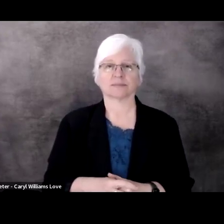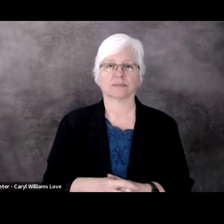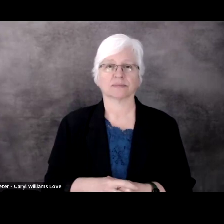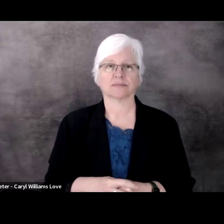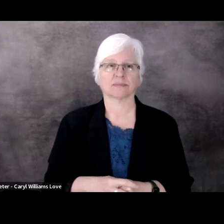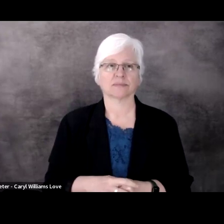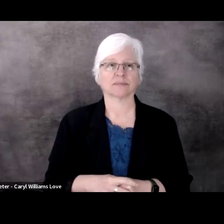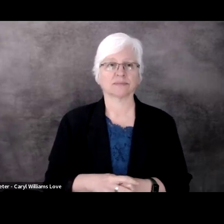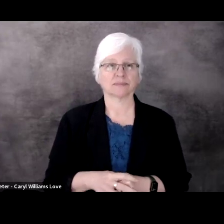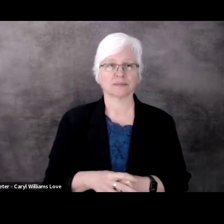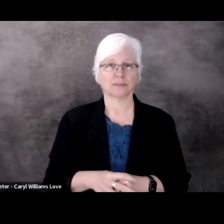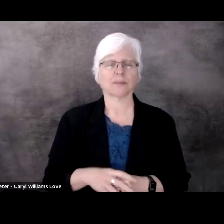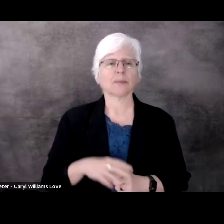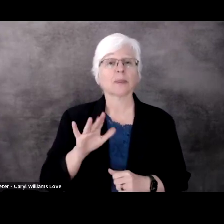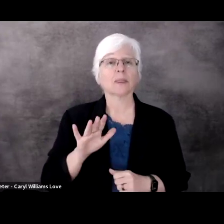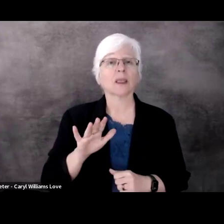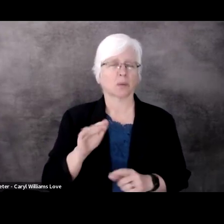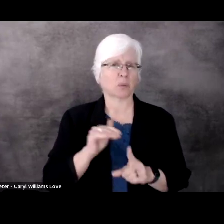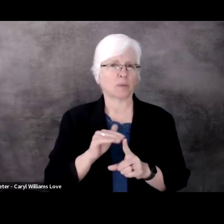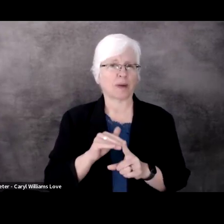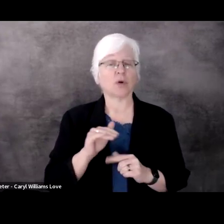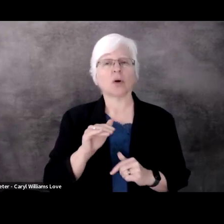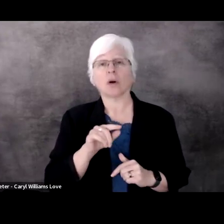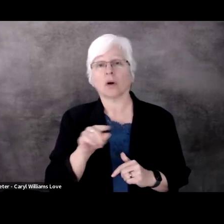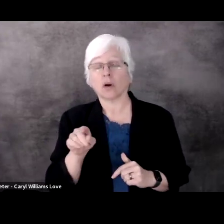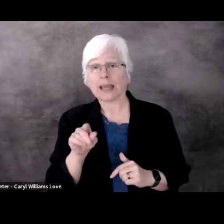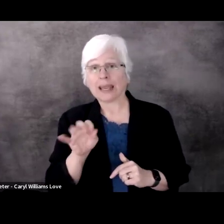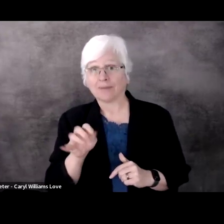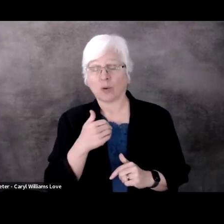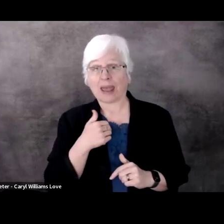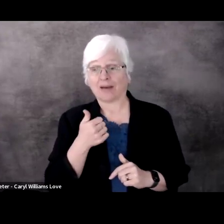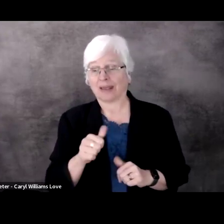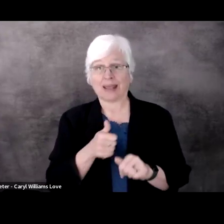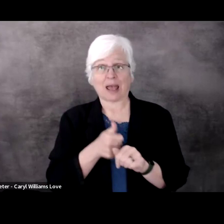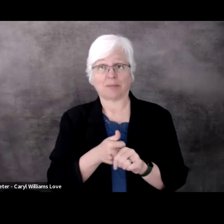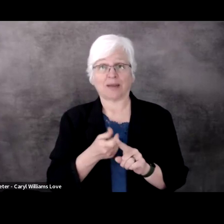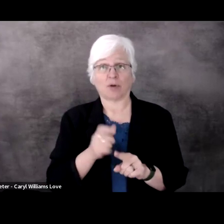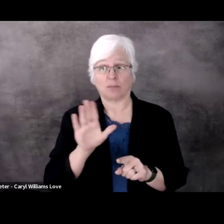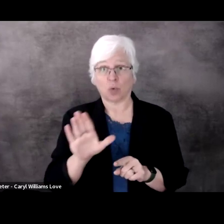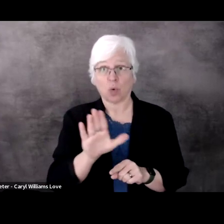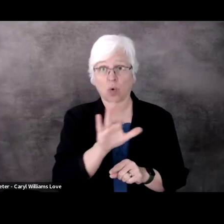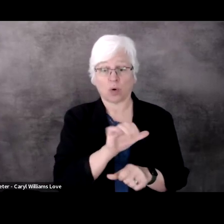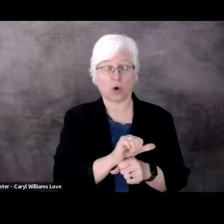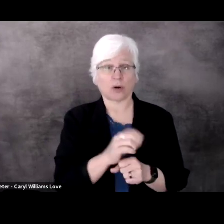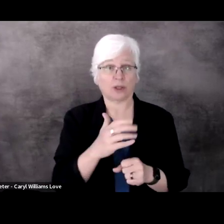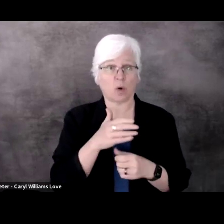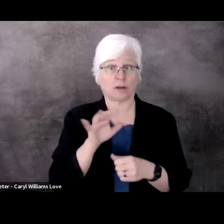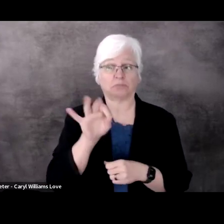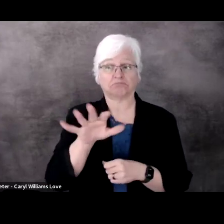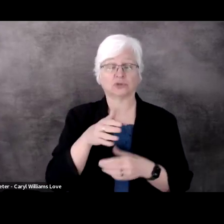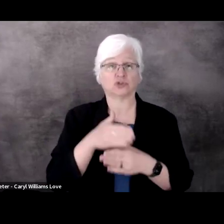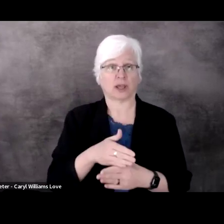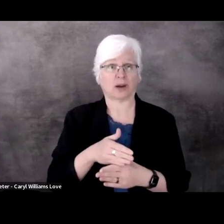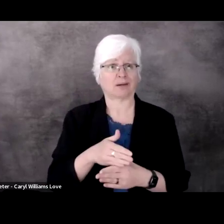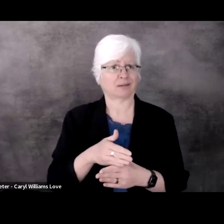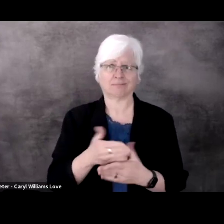Okay, and just a reminder to CRIS committee members, if you have any updates from your work that you would like to share, you are also welcome